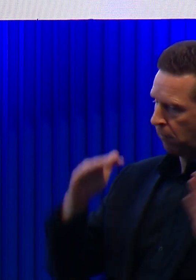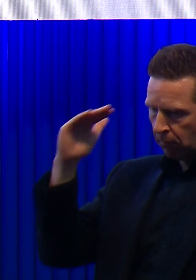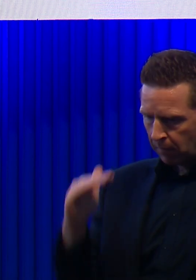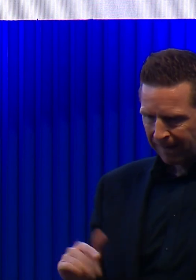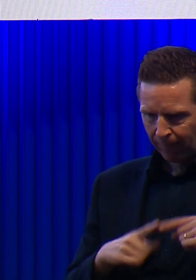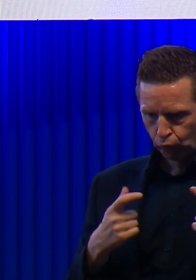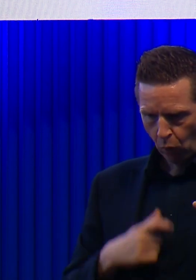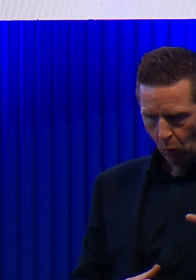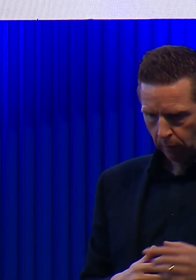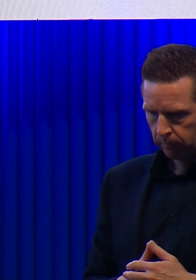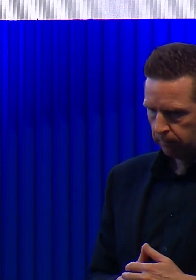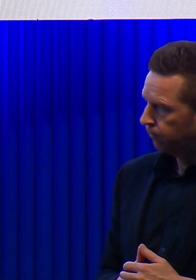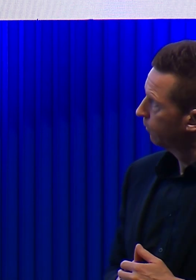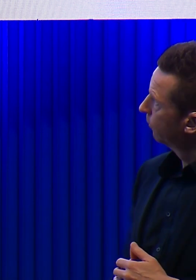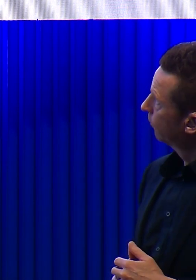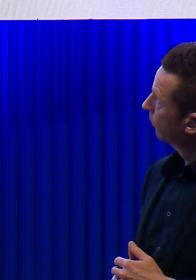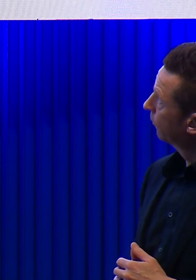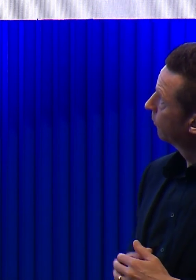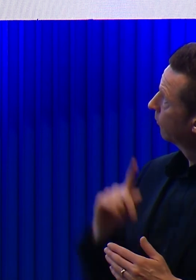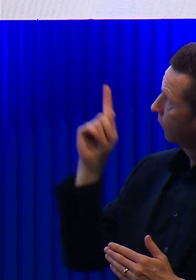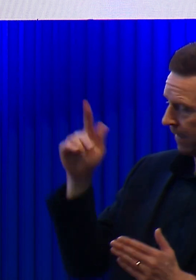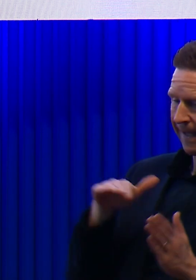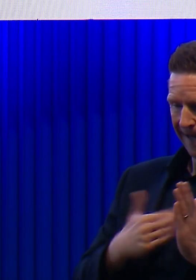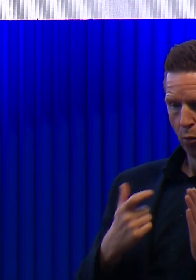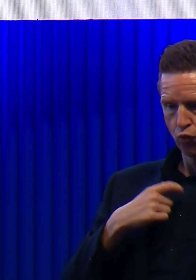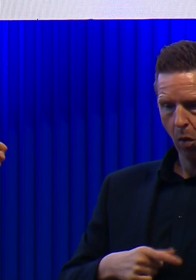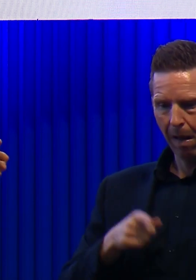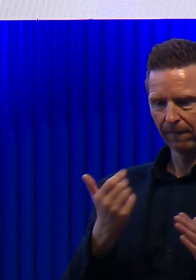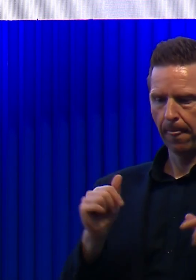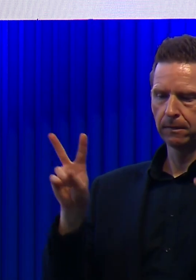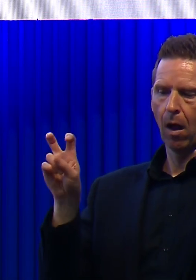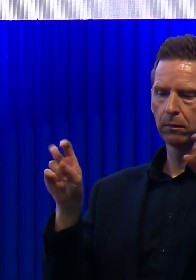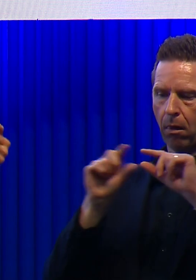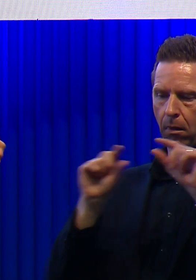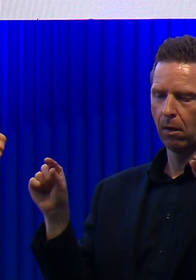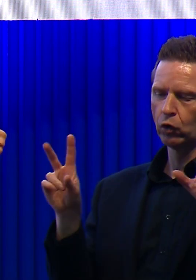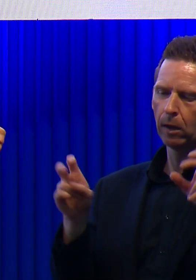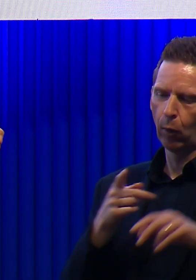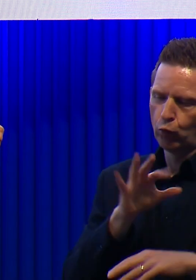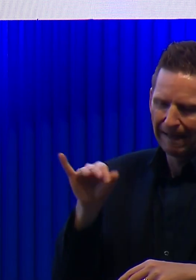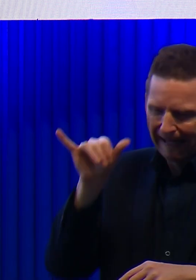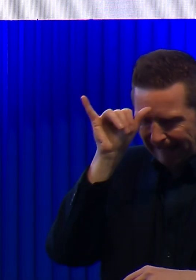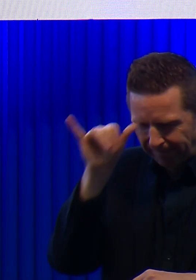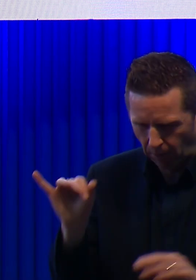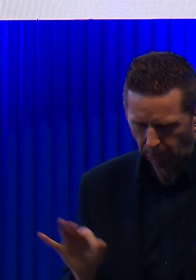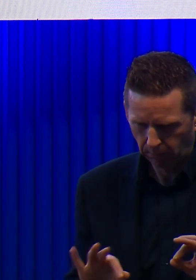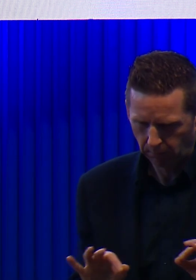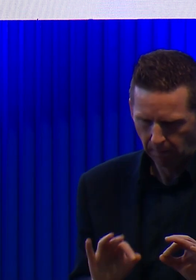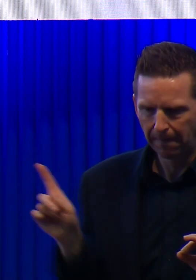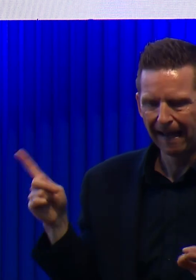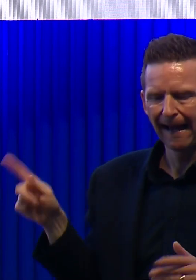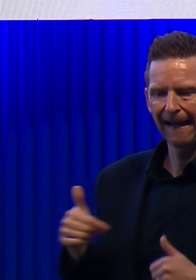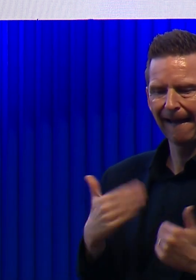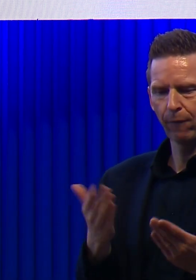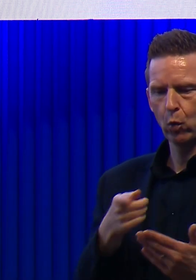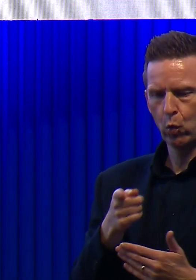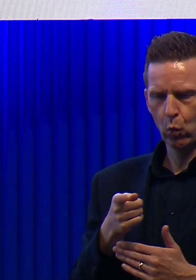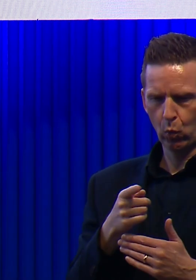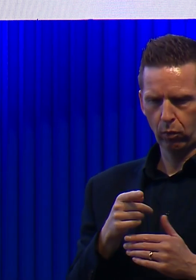organization that has that if you really want to get into one of those You'll need to be more